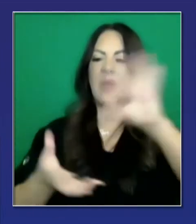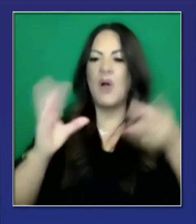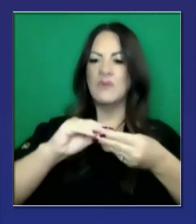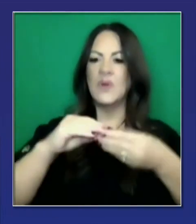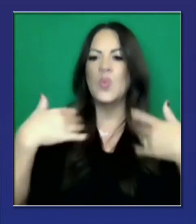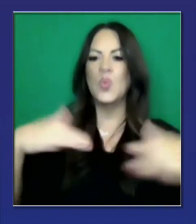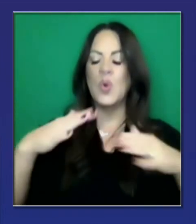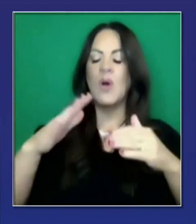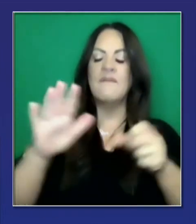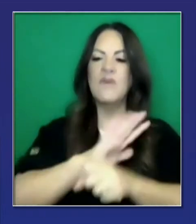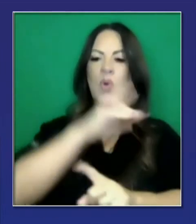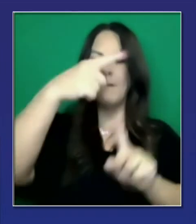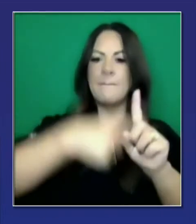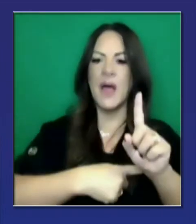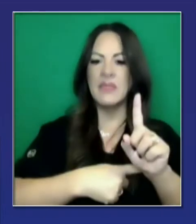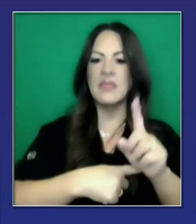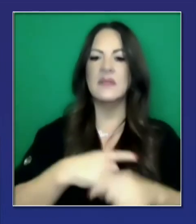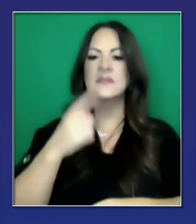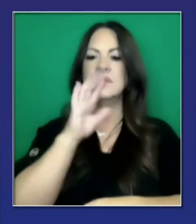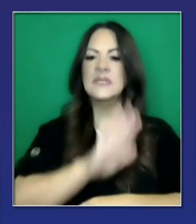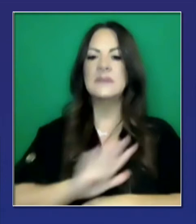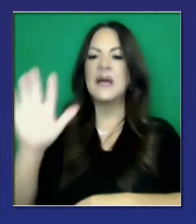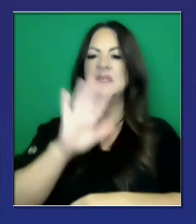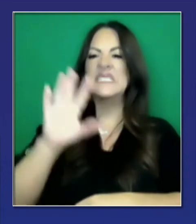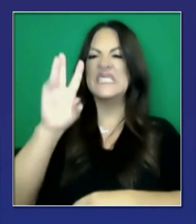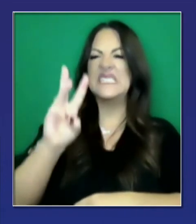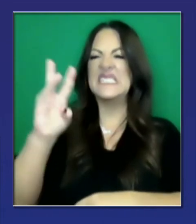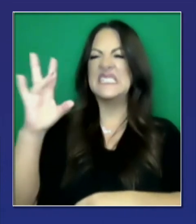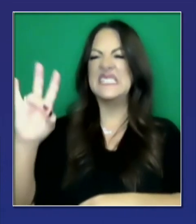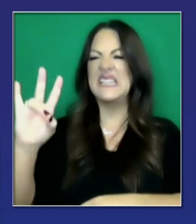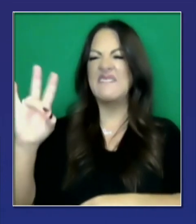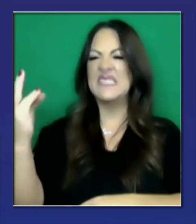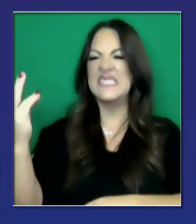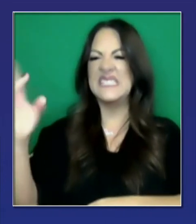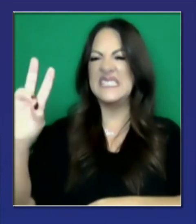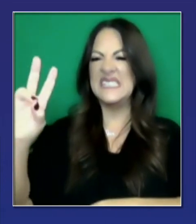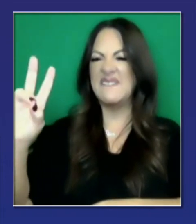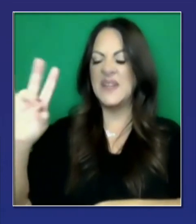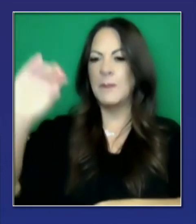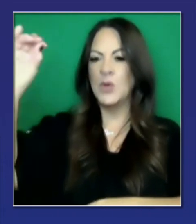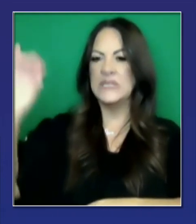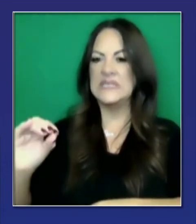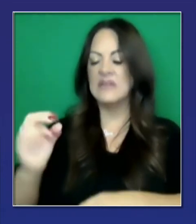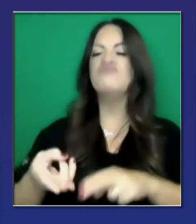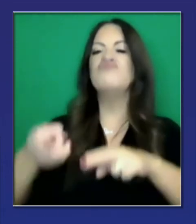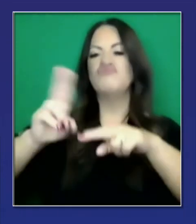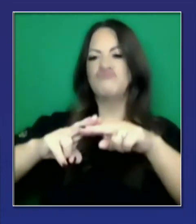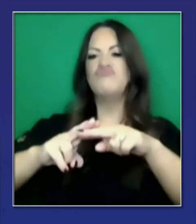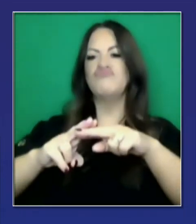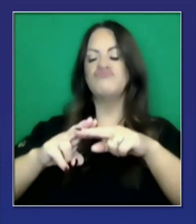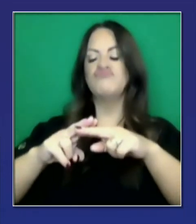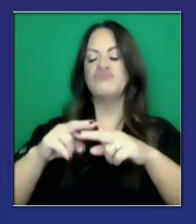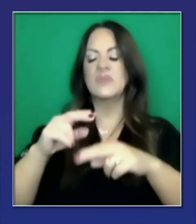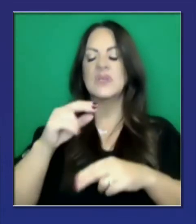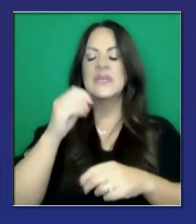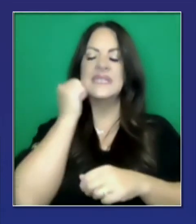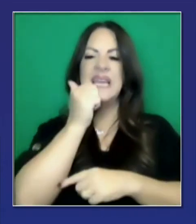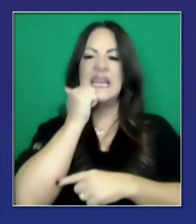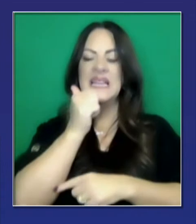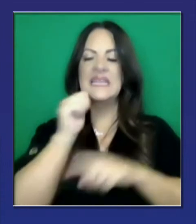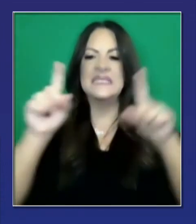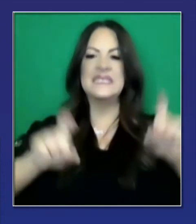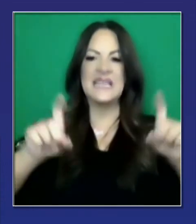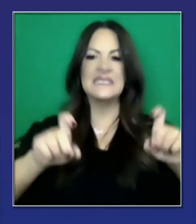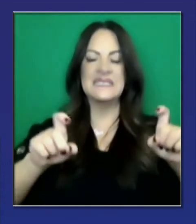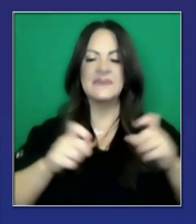date. We've seen a 67% increase in the average number of daily tests just month over month.